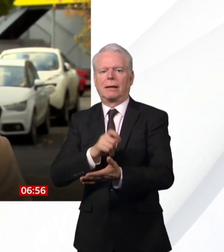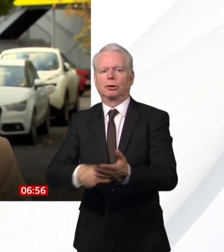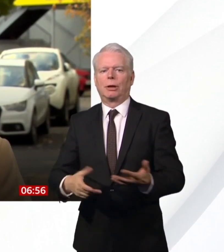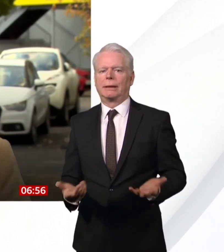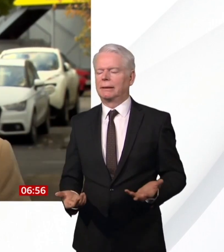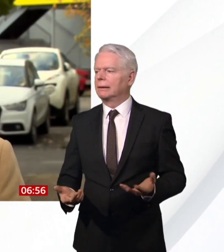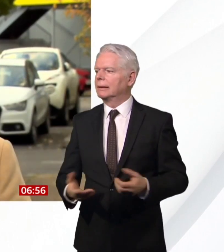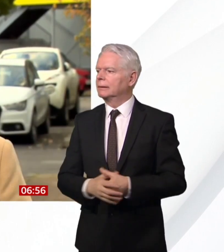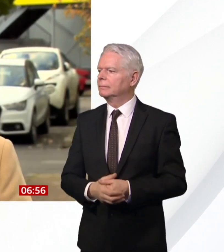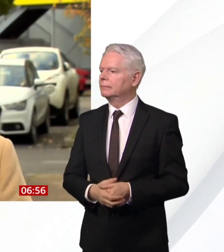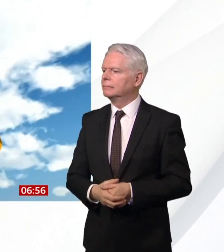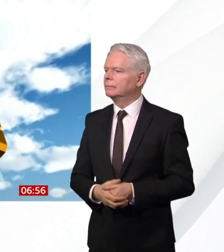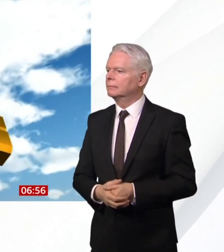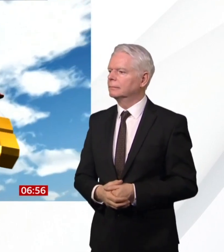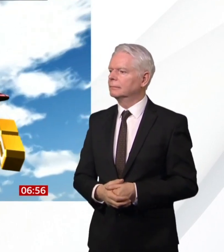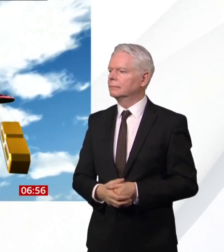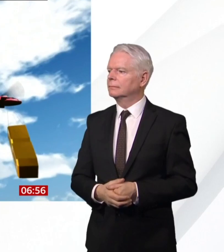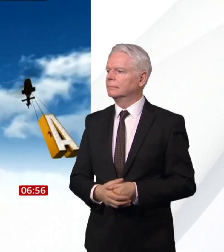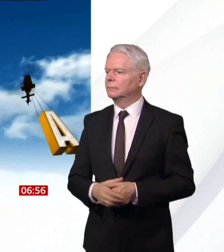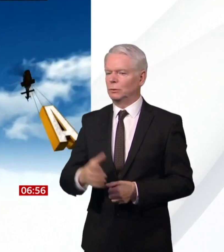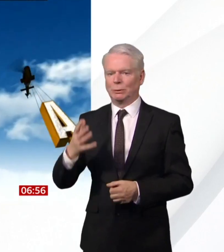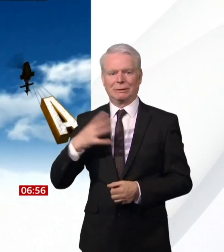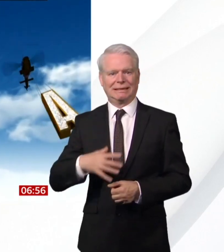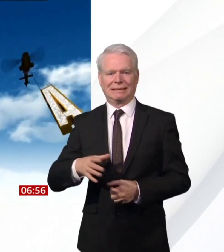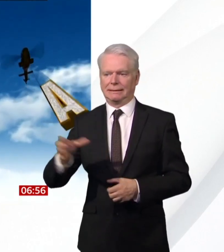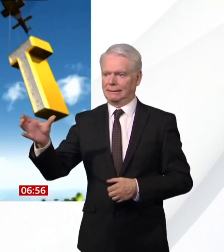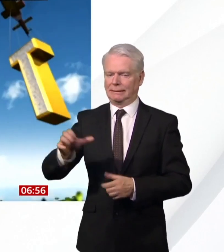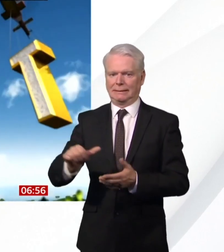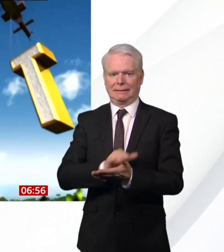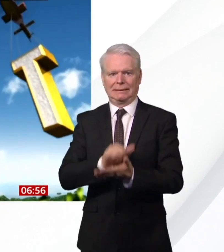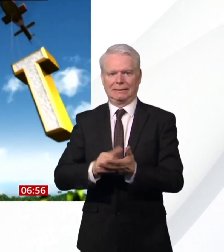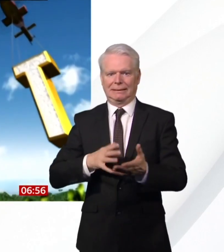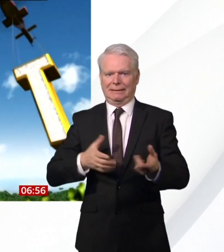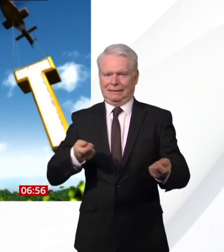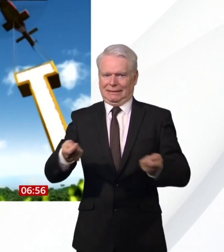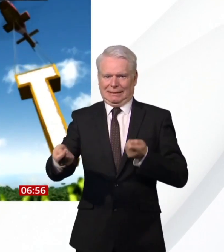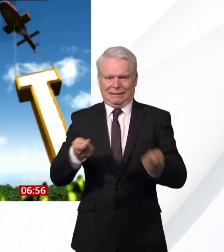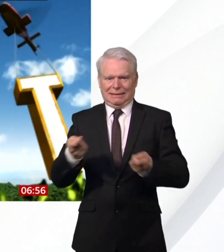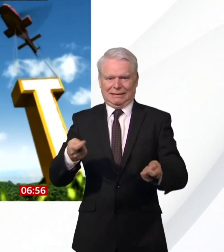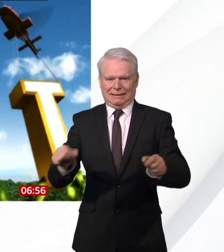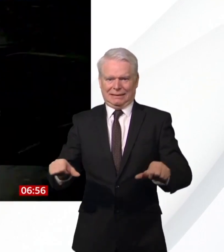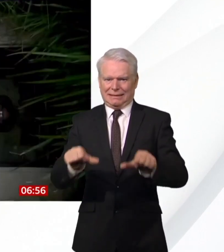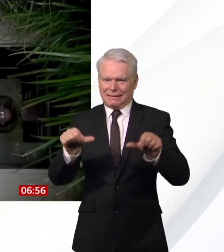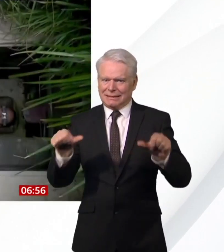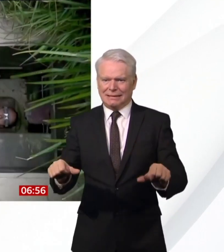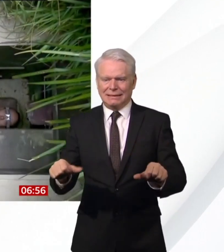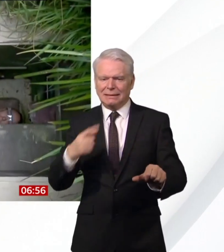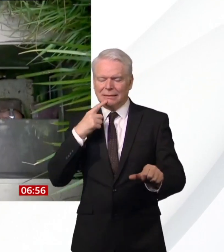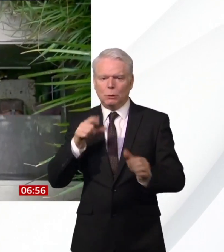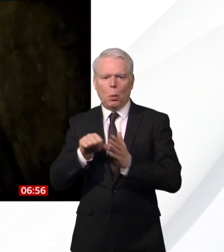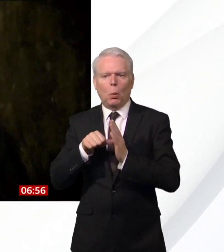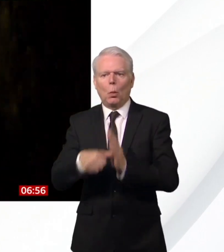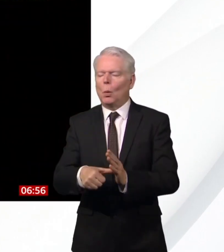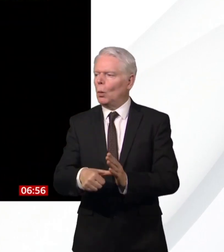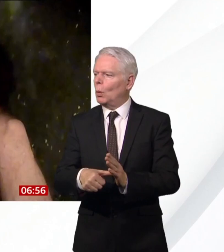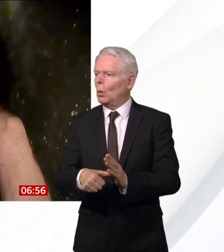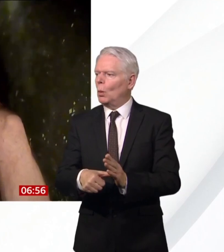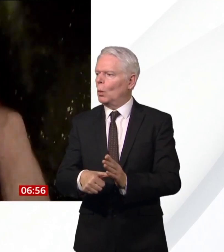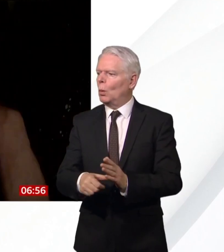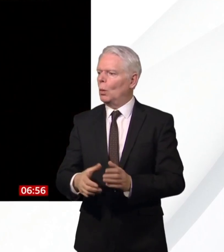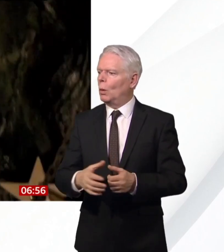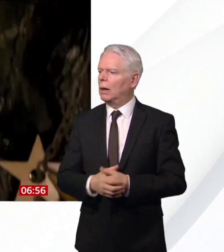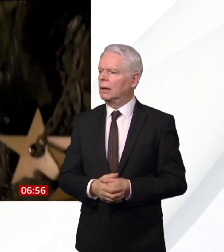to get them through these tough times. In stranger news, a former health secretary had the whip suspended after he